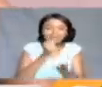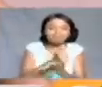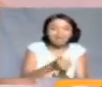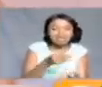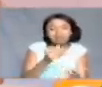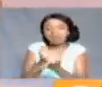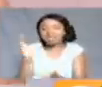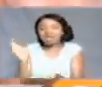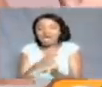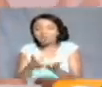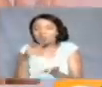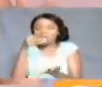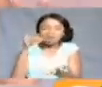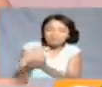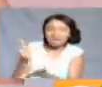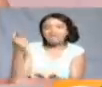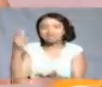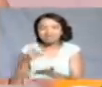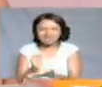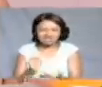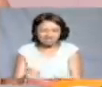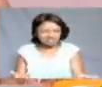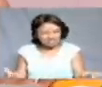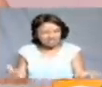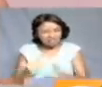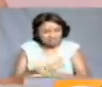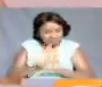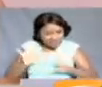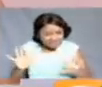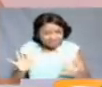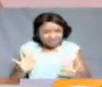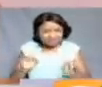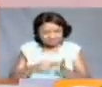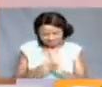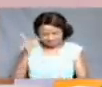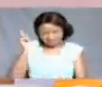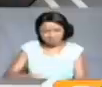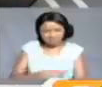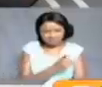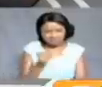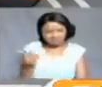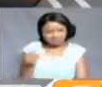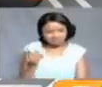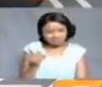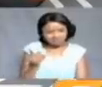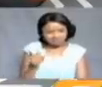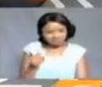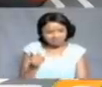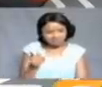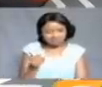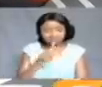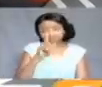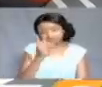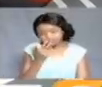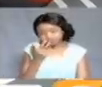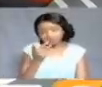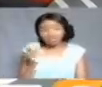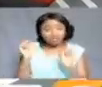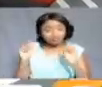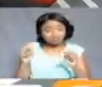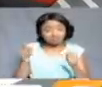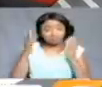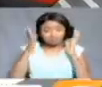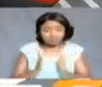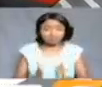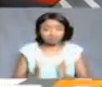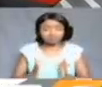alcohol, and that's all I'm saying, that's all I'm offering. Can I ask this, Boniface? Is it possible for someone to organically grow from,